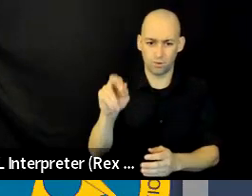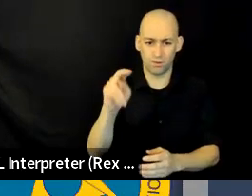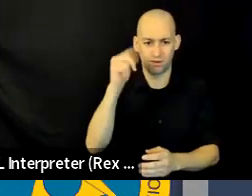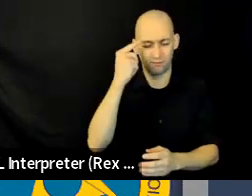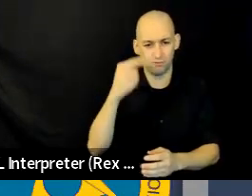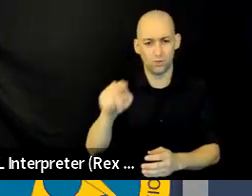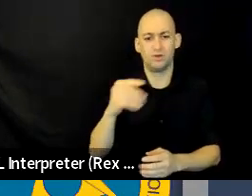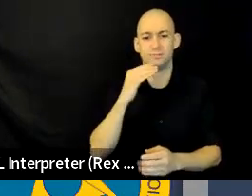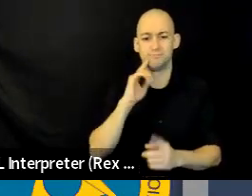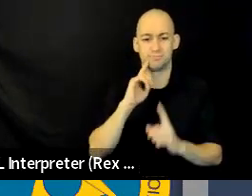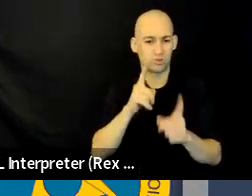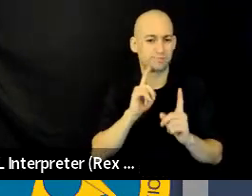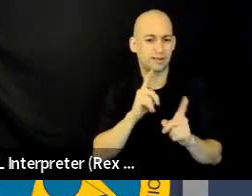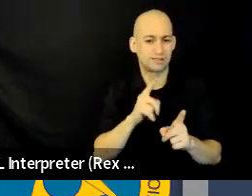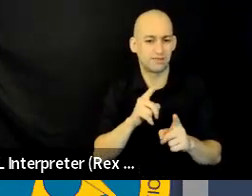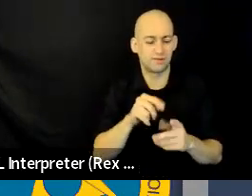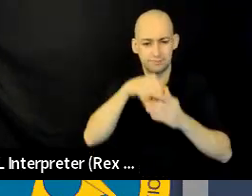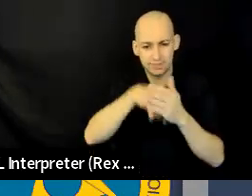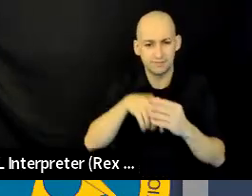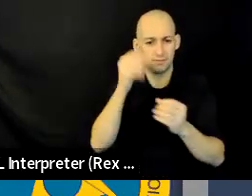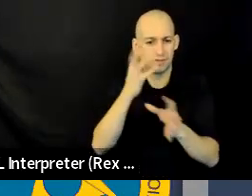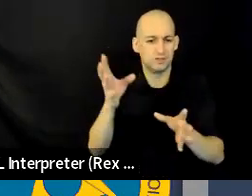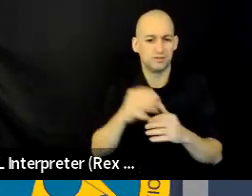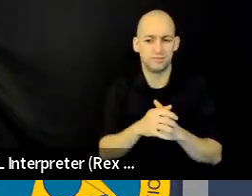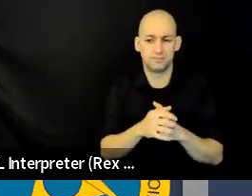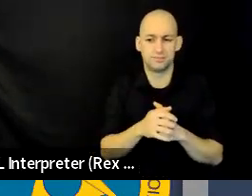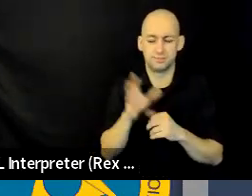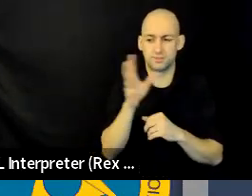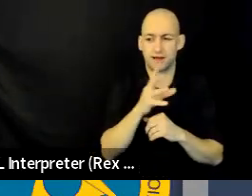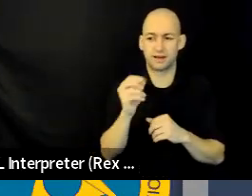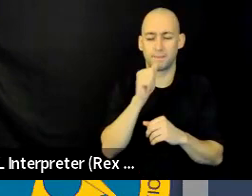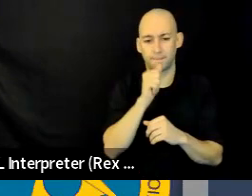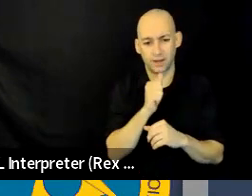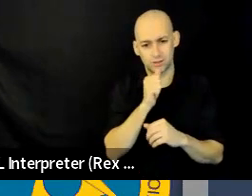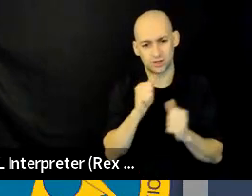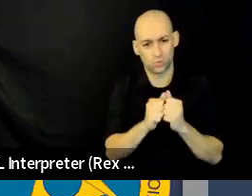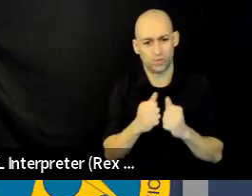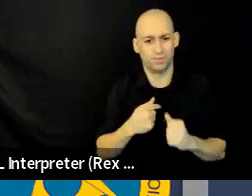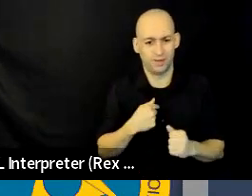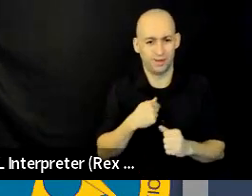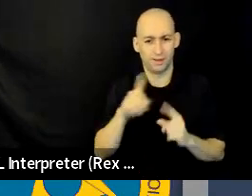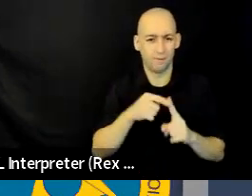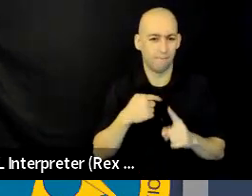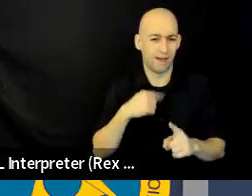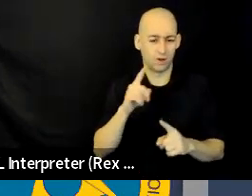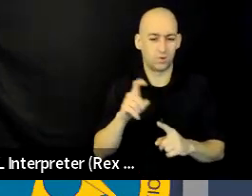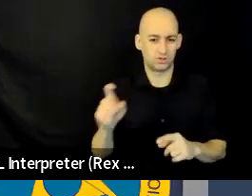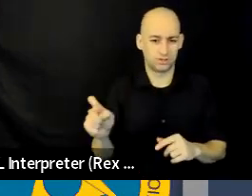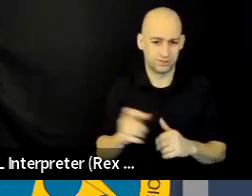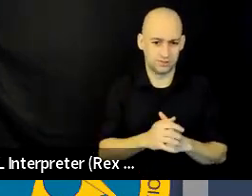so responsive and thorough and patient with me with all my questions,